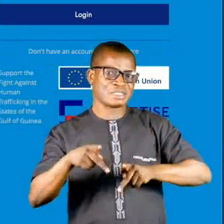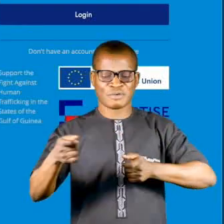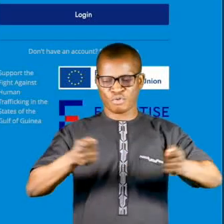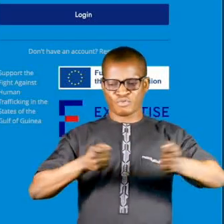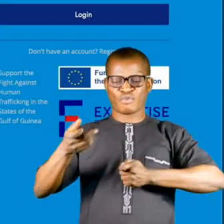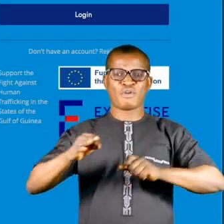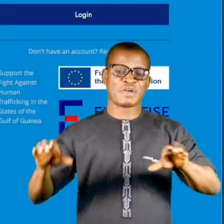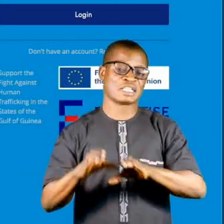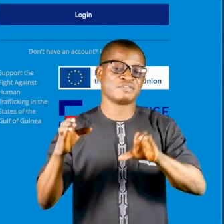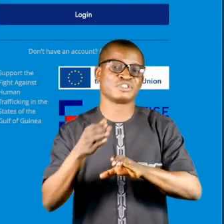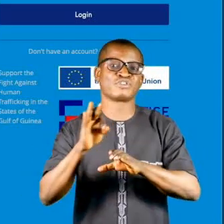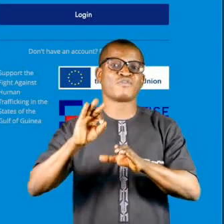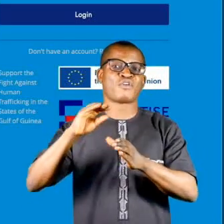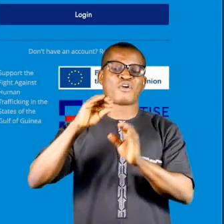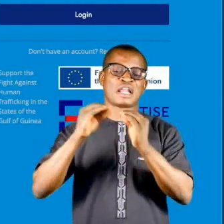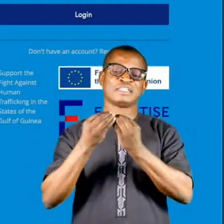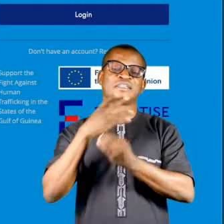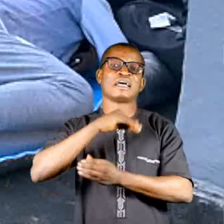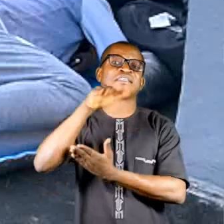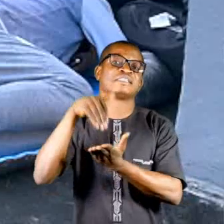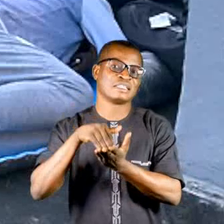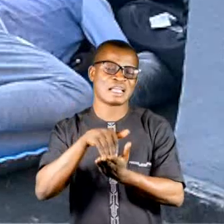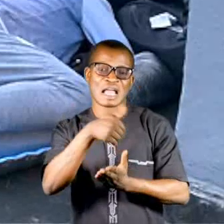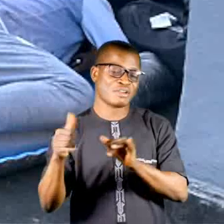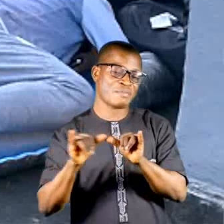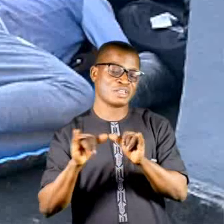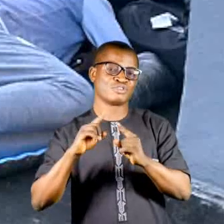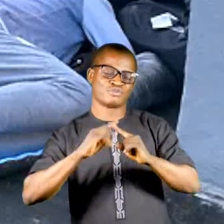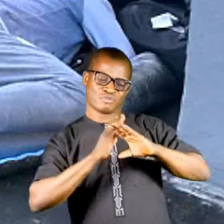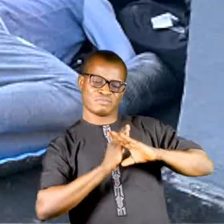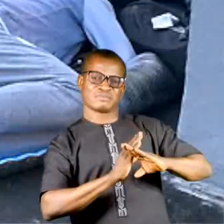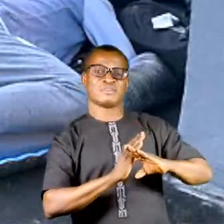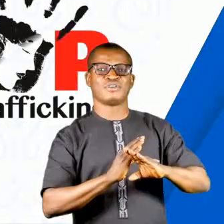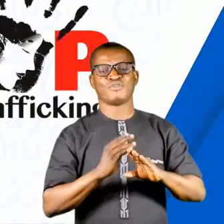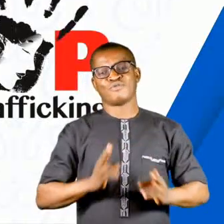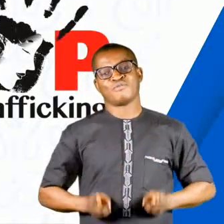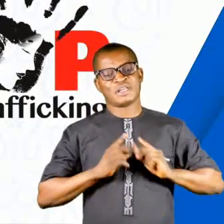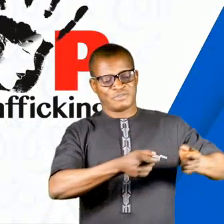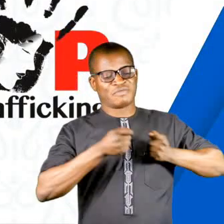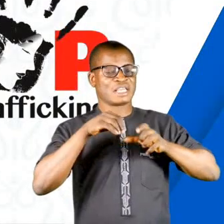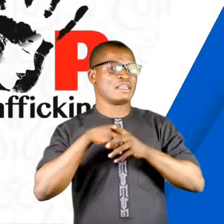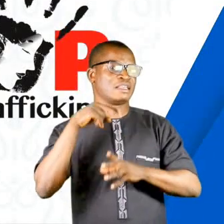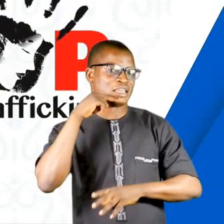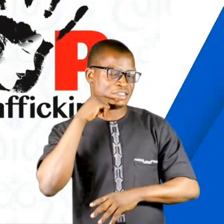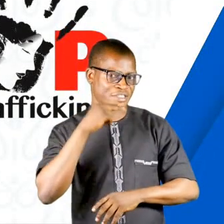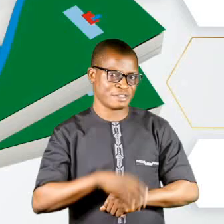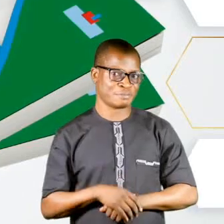Persons Control of Activities of Organization and Centers, another preventive measure to curb human trafficking in Nigeria.